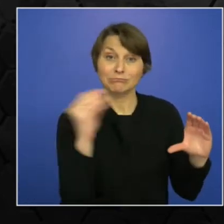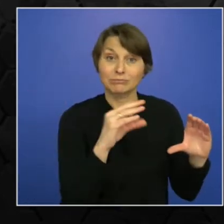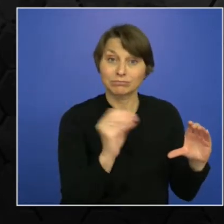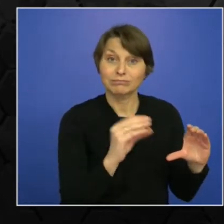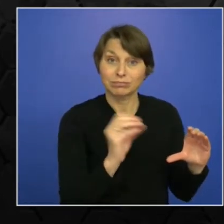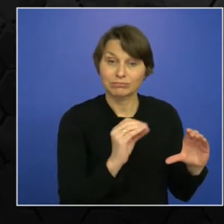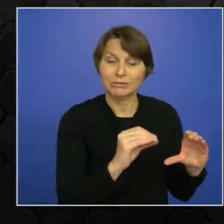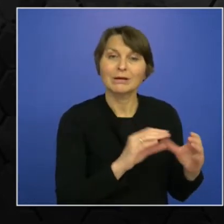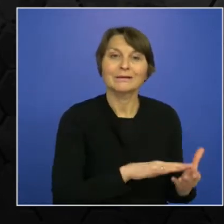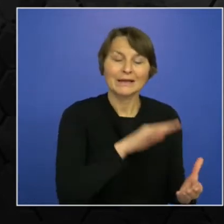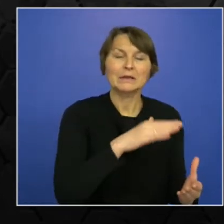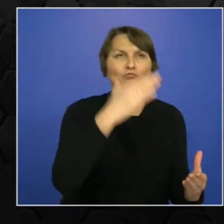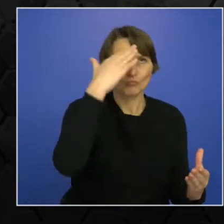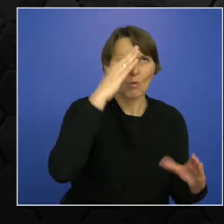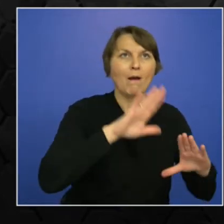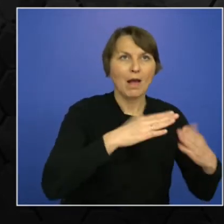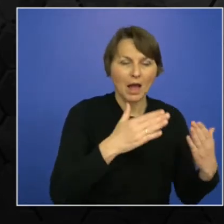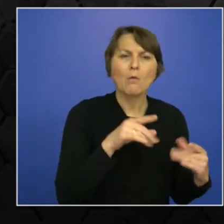of flower.